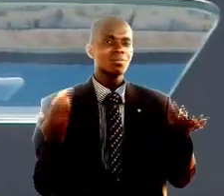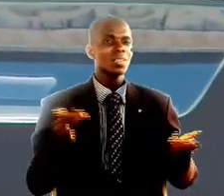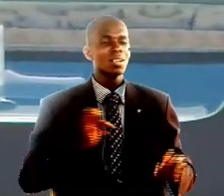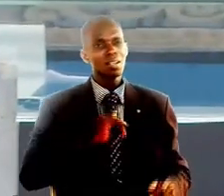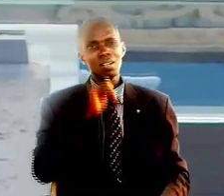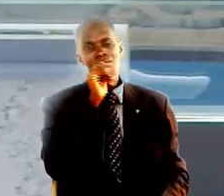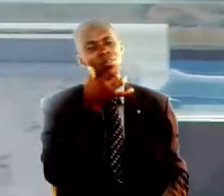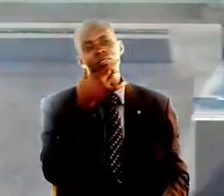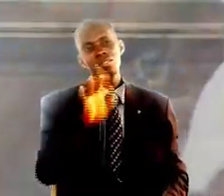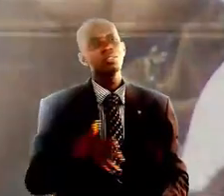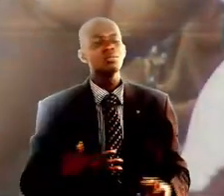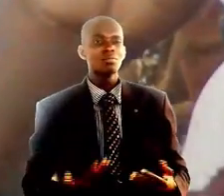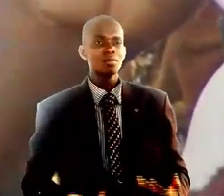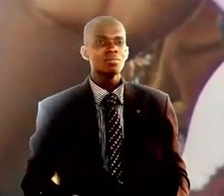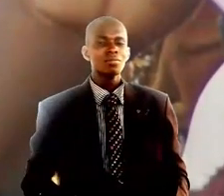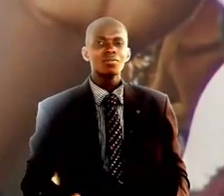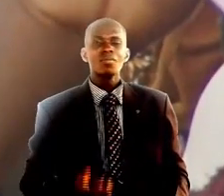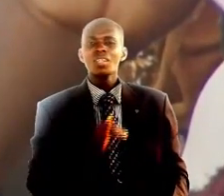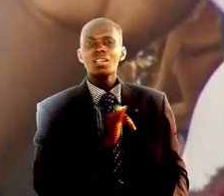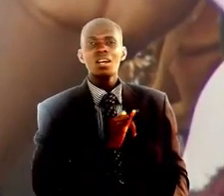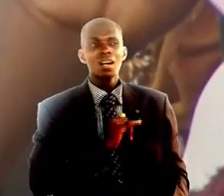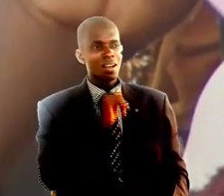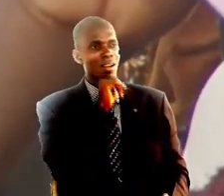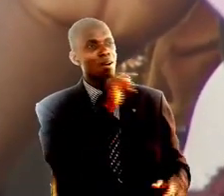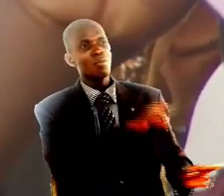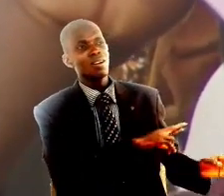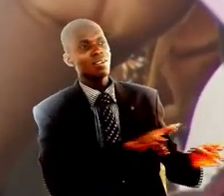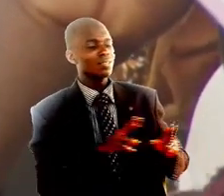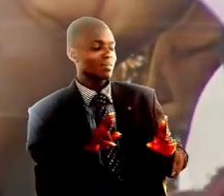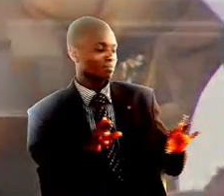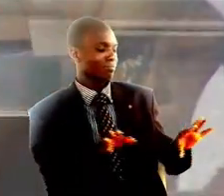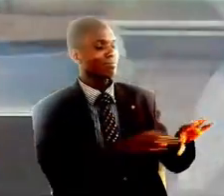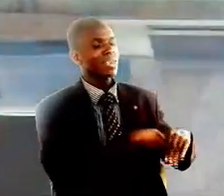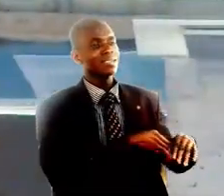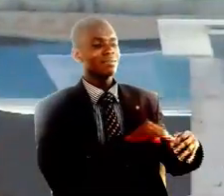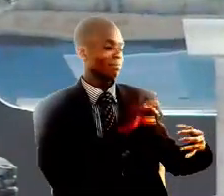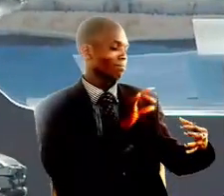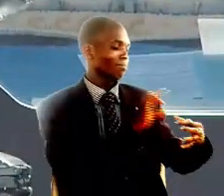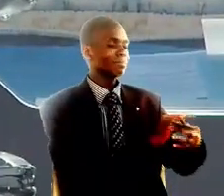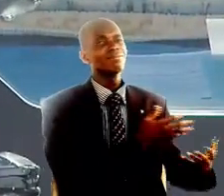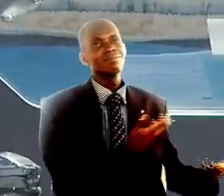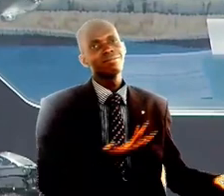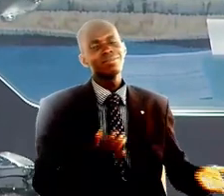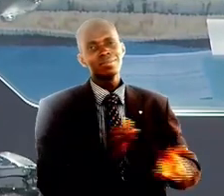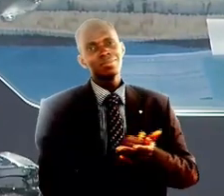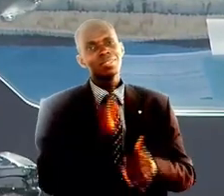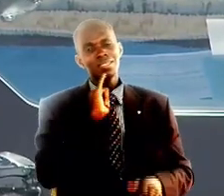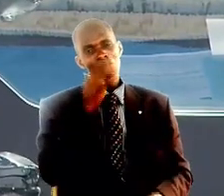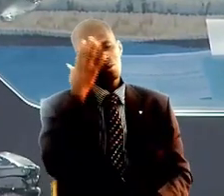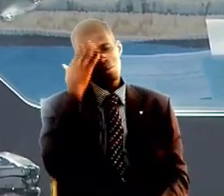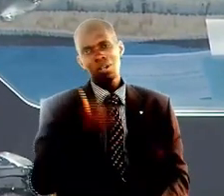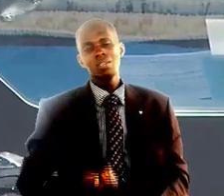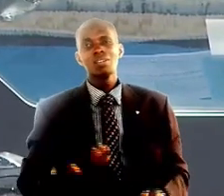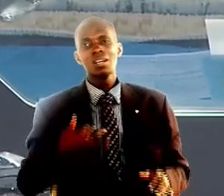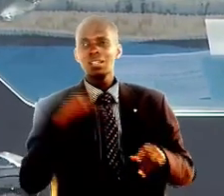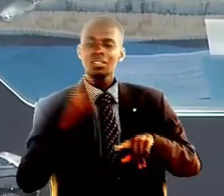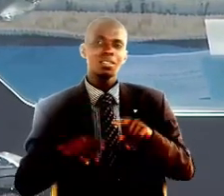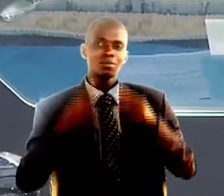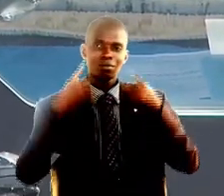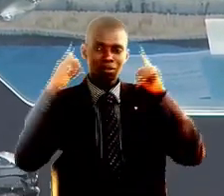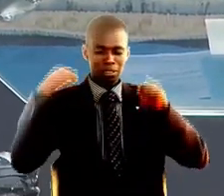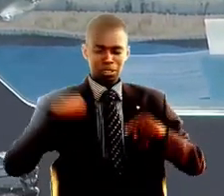they say. I'm hooked up with somebody else. I have a problem. She